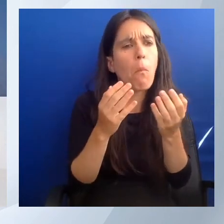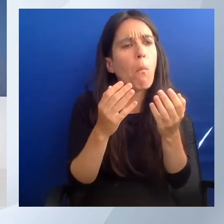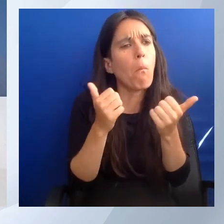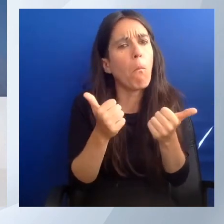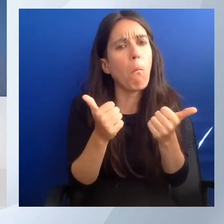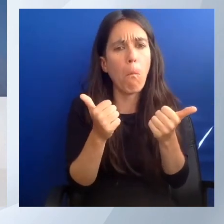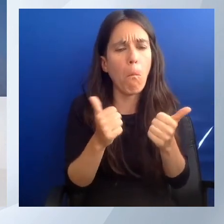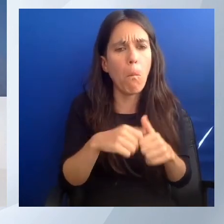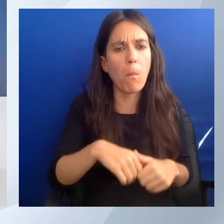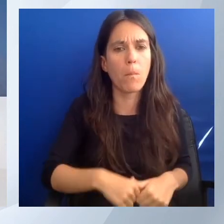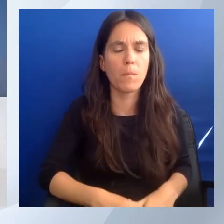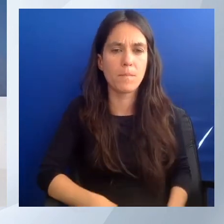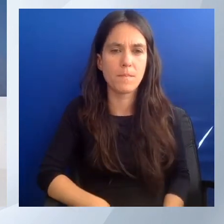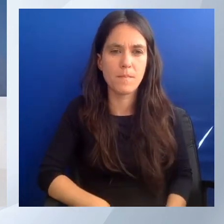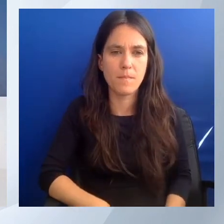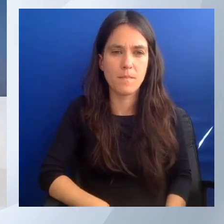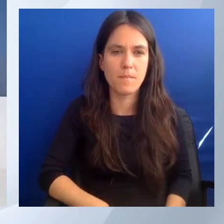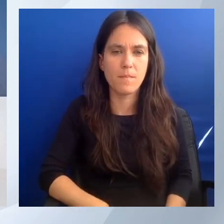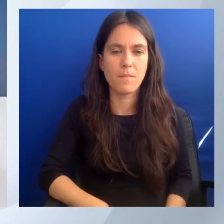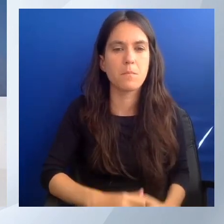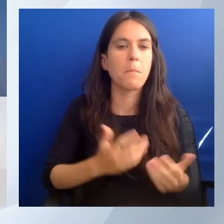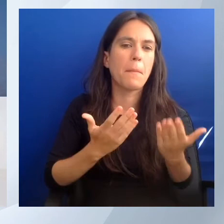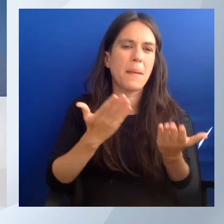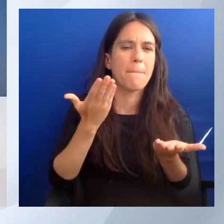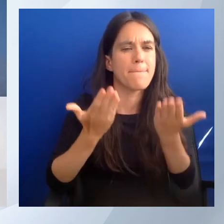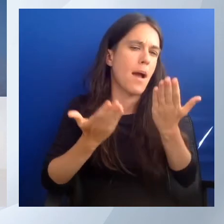maybe balance it out a little bit.